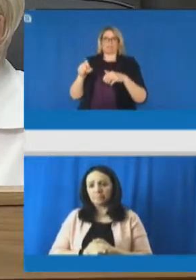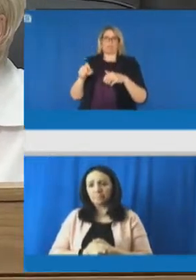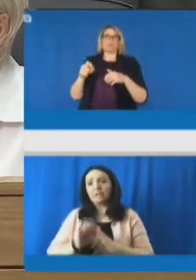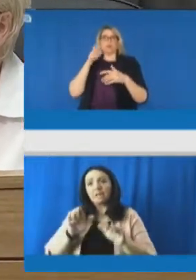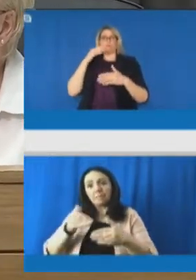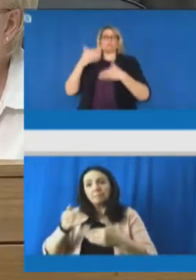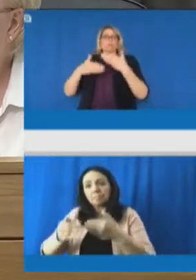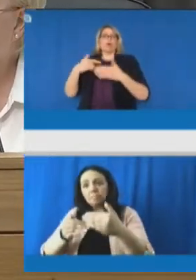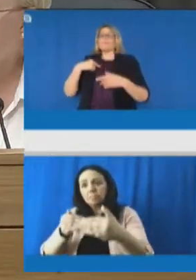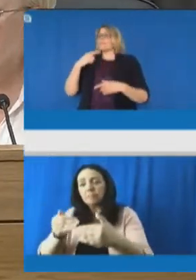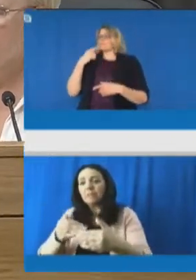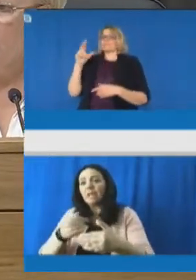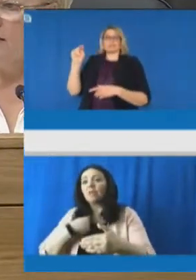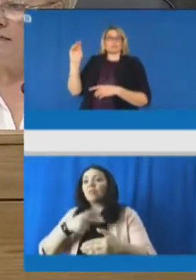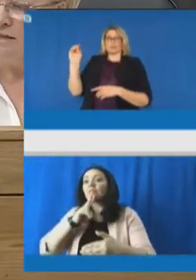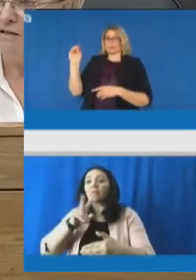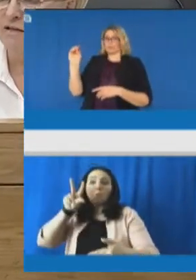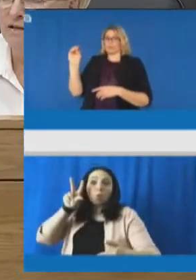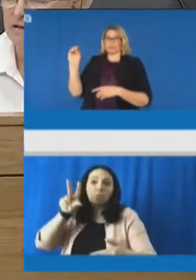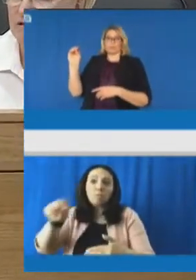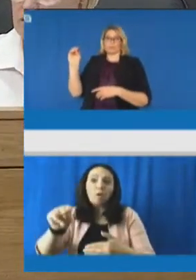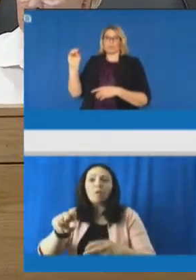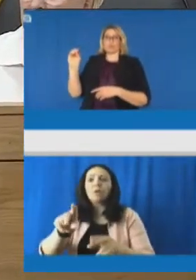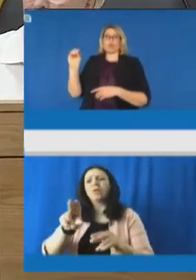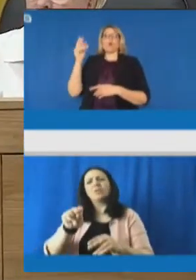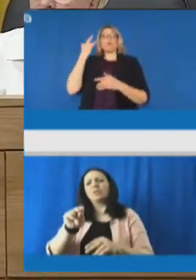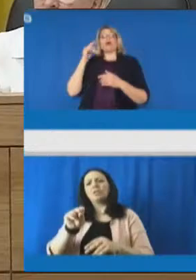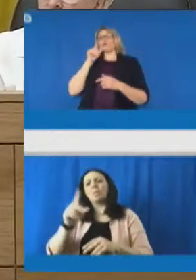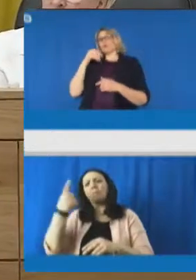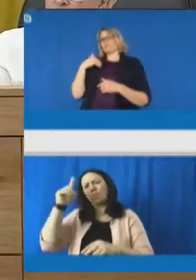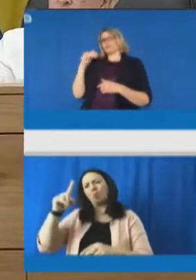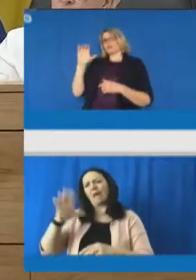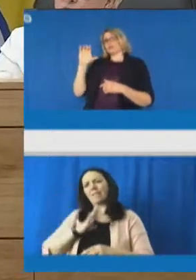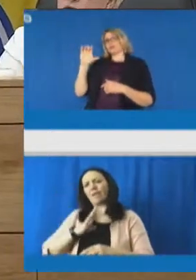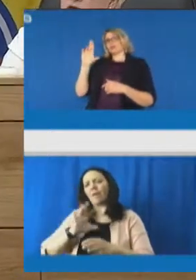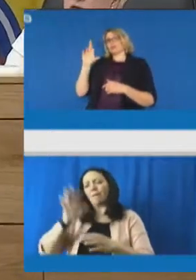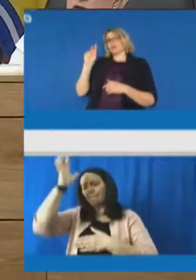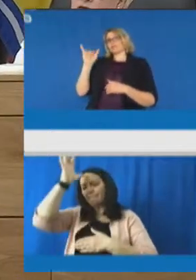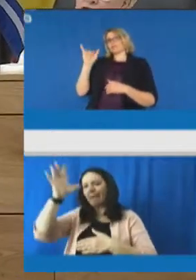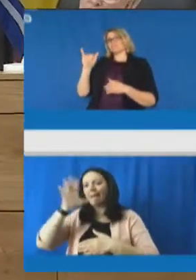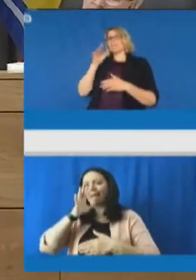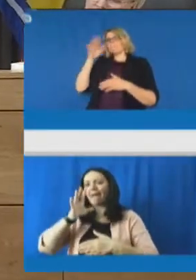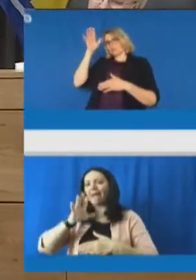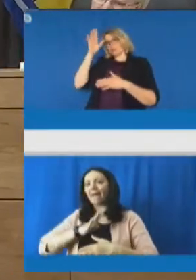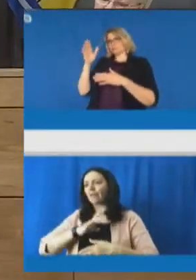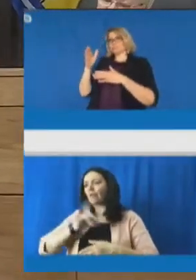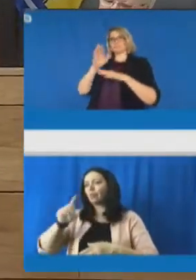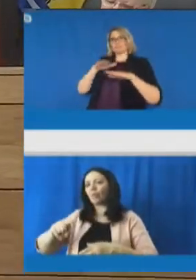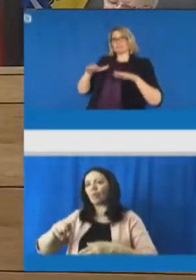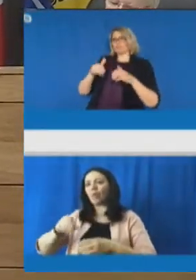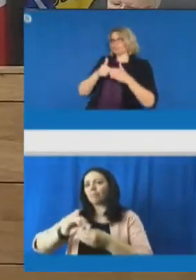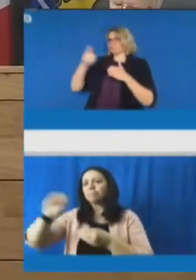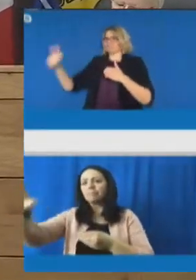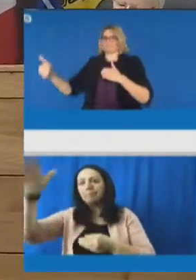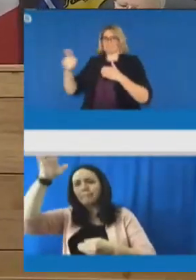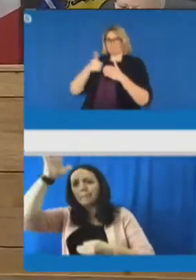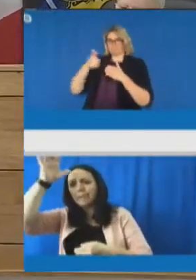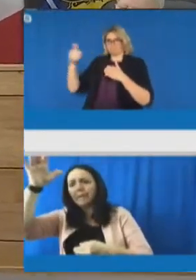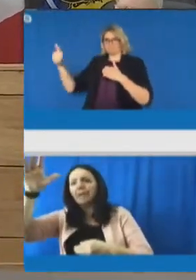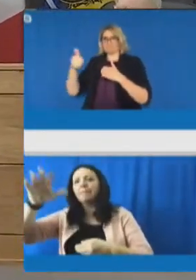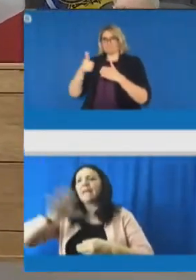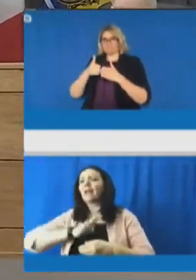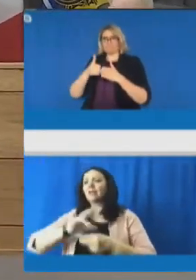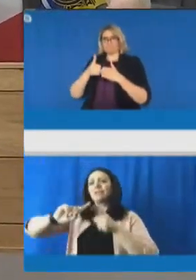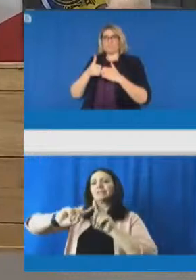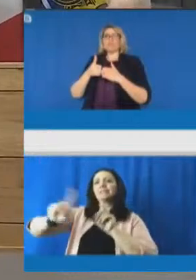Hi, sorry, I also have a kind of similar question, so apologies about that. But I'm wondering, currently vaccine